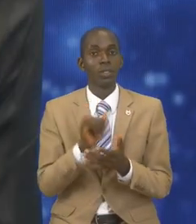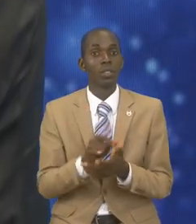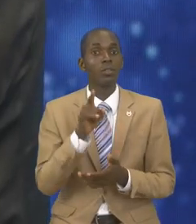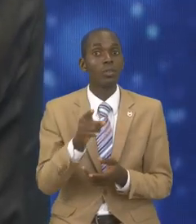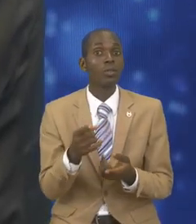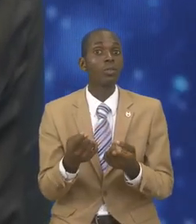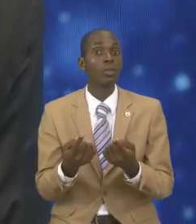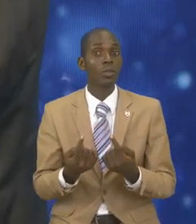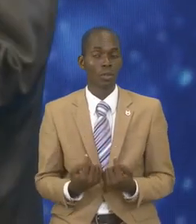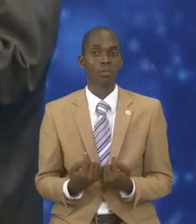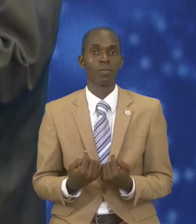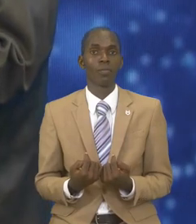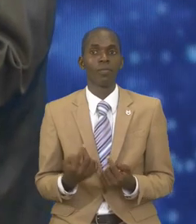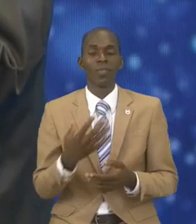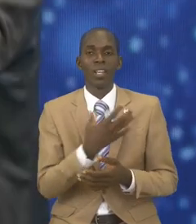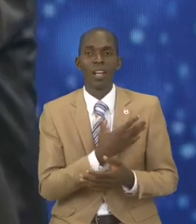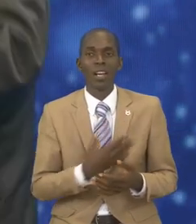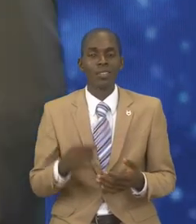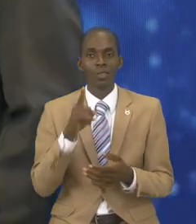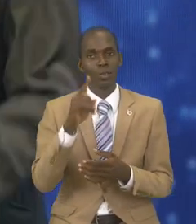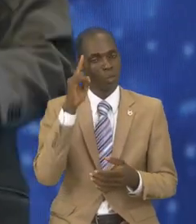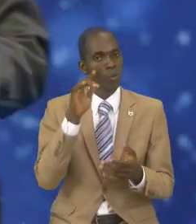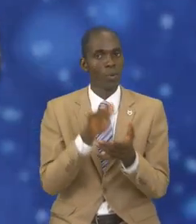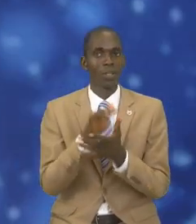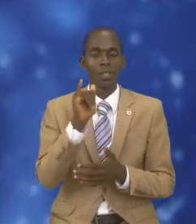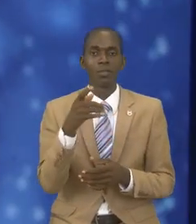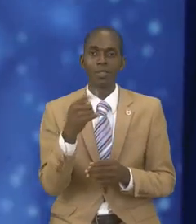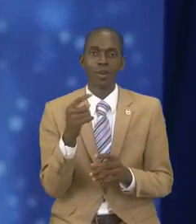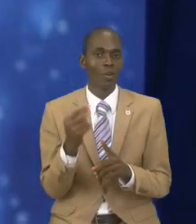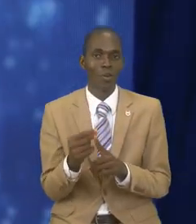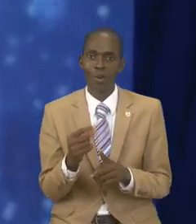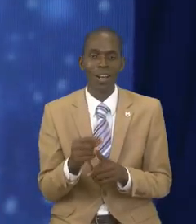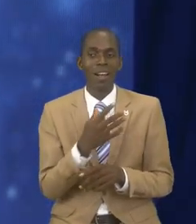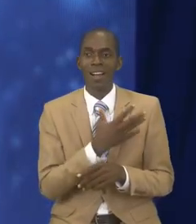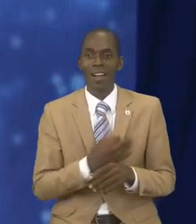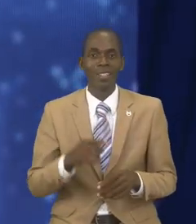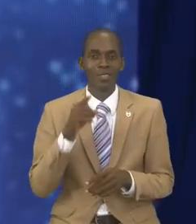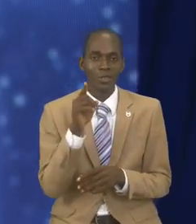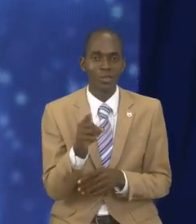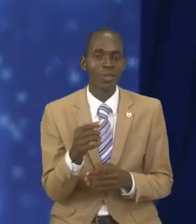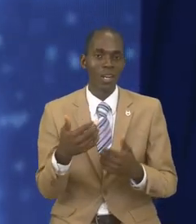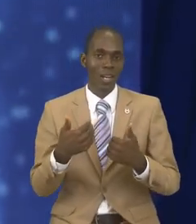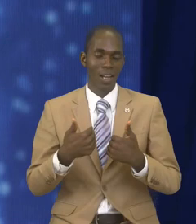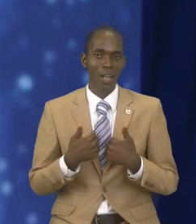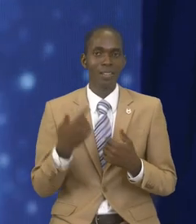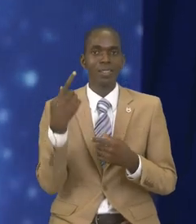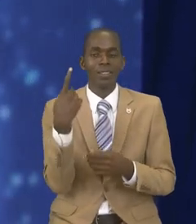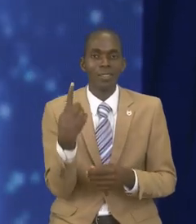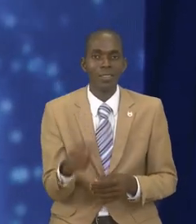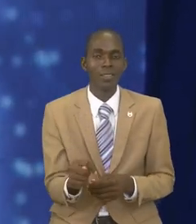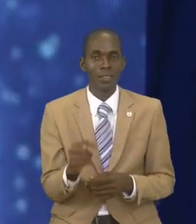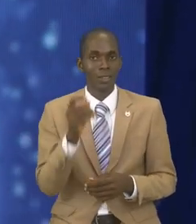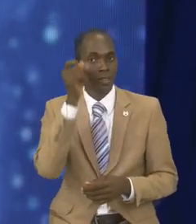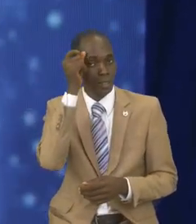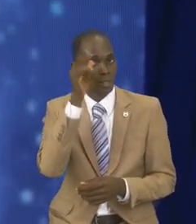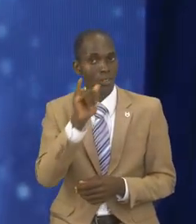the word, you believe the word, you accept the word, and you have a realization of